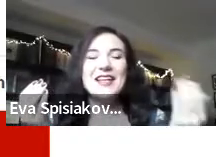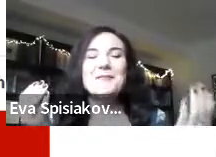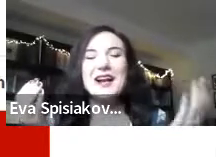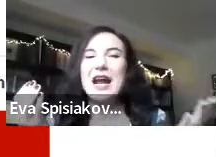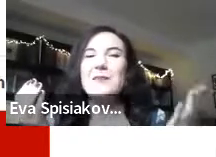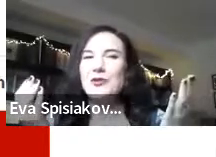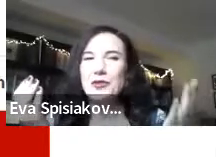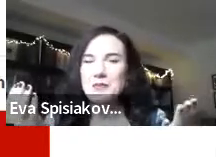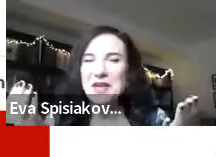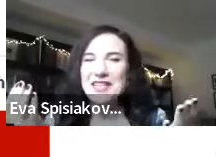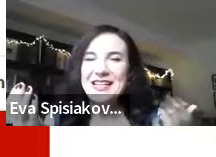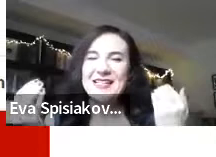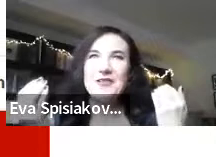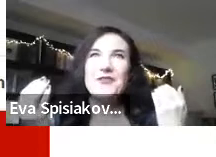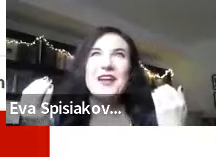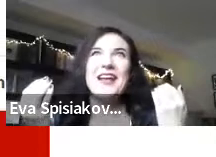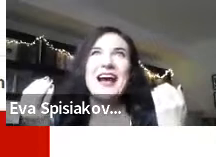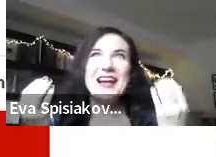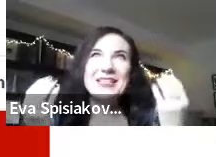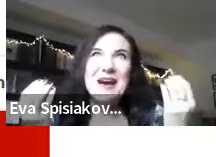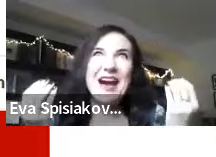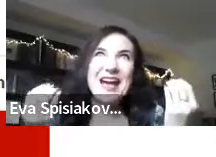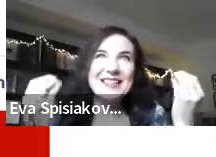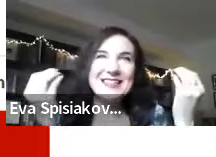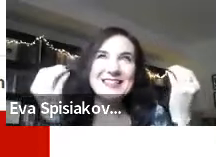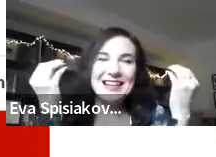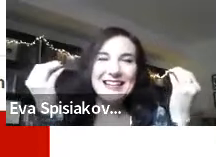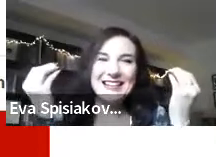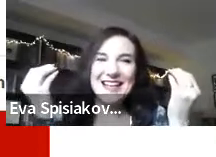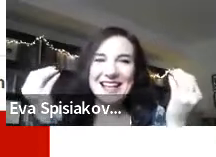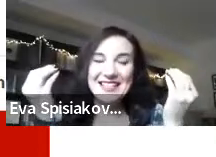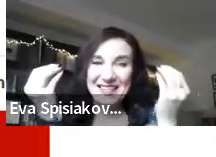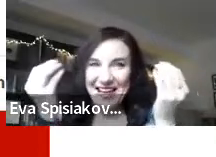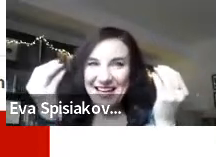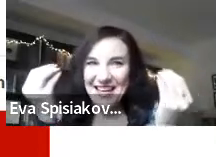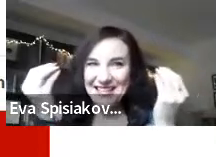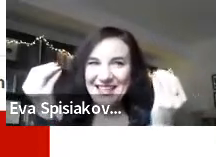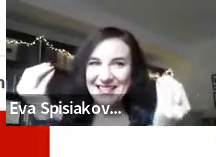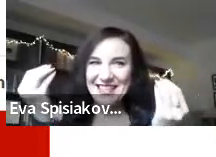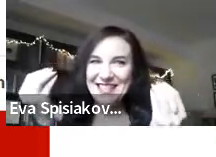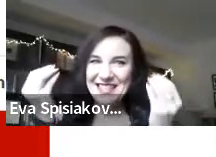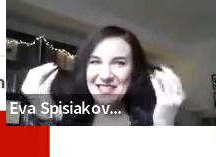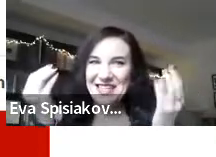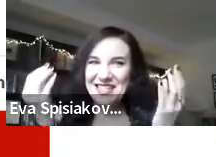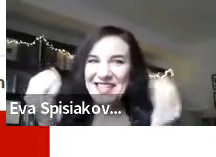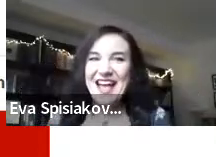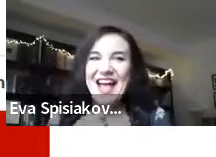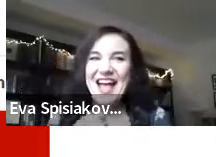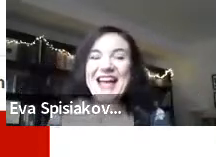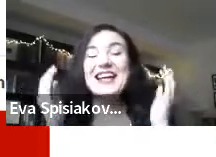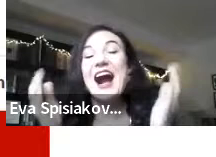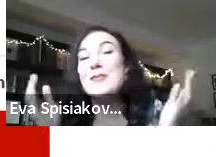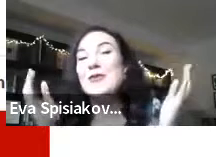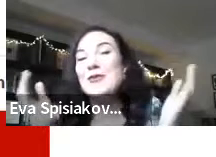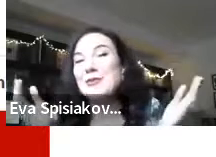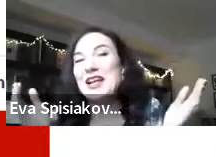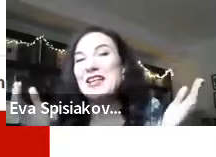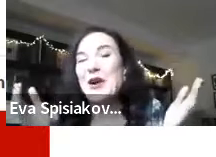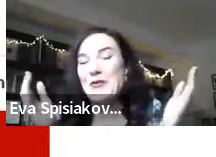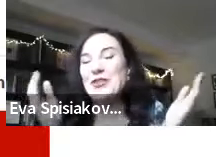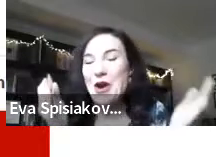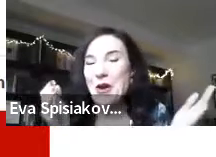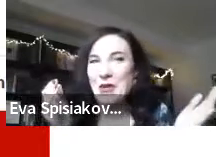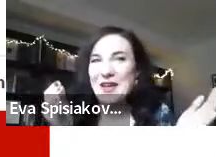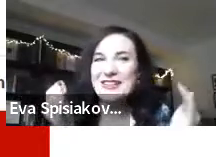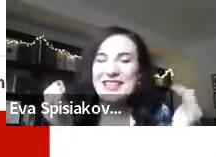that asthma carbon footprint, as if asthma as a thing, as an illness, as a condition, had a carbon